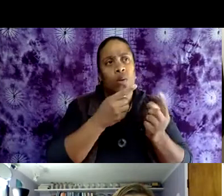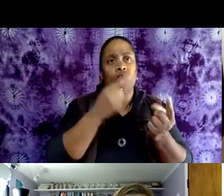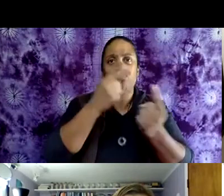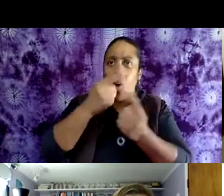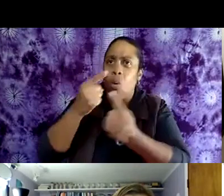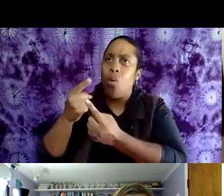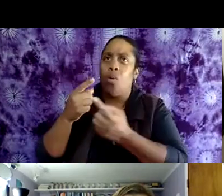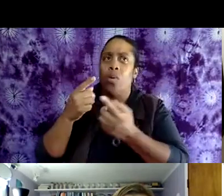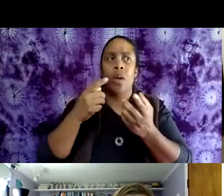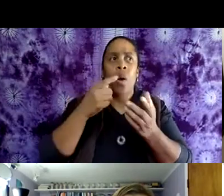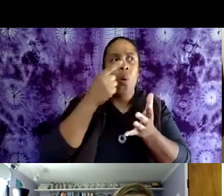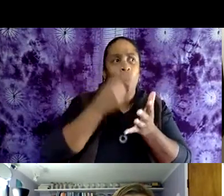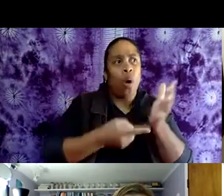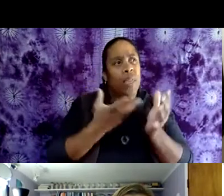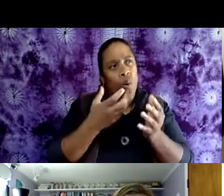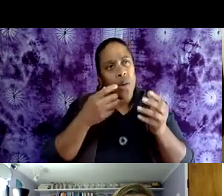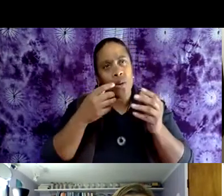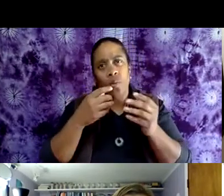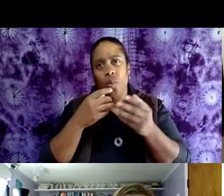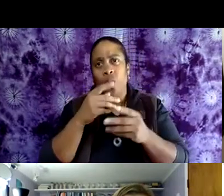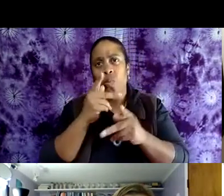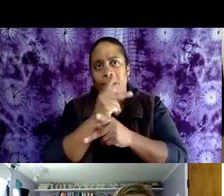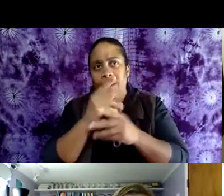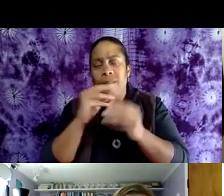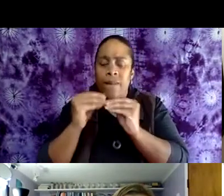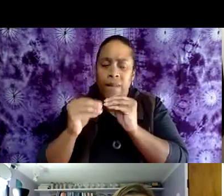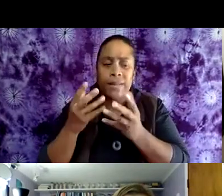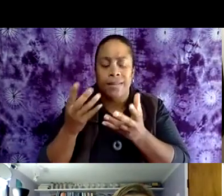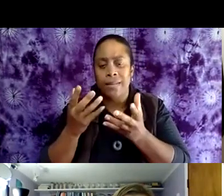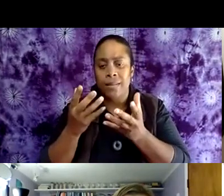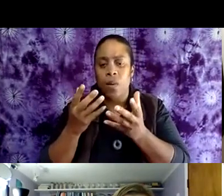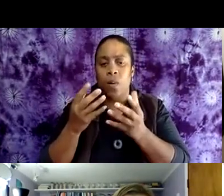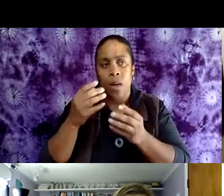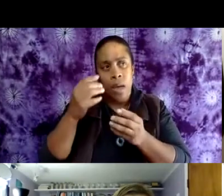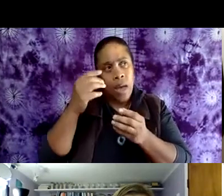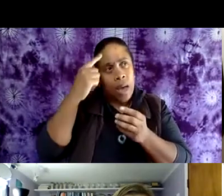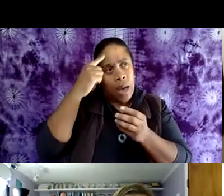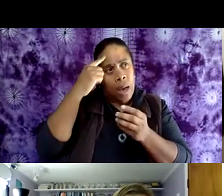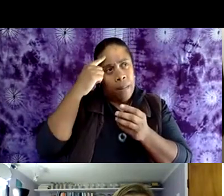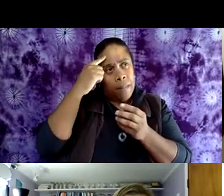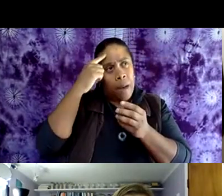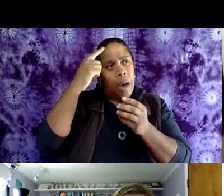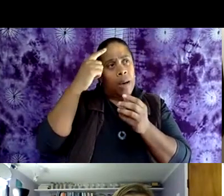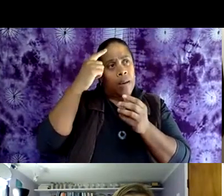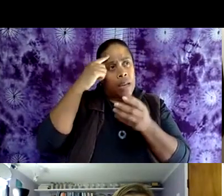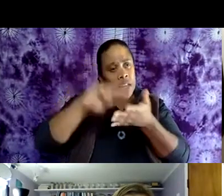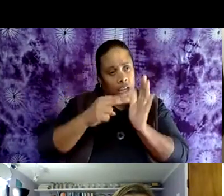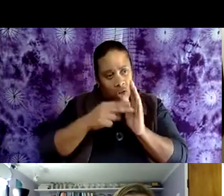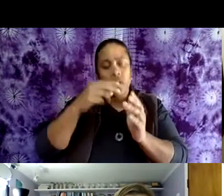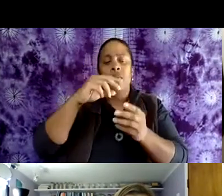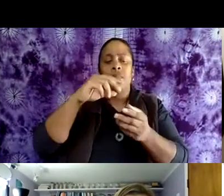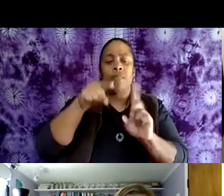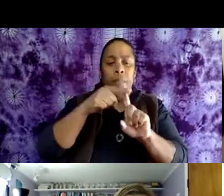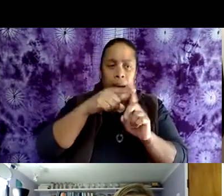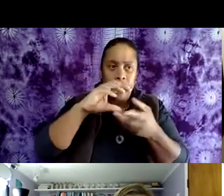work through and get there. Positive affirmations, intentions are all very much a part of that. And I really